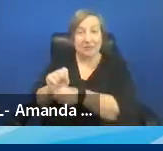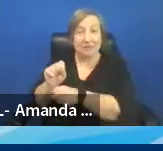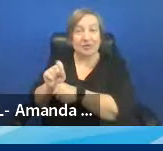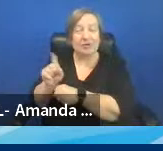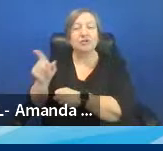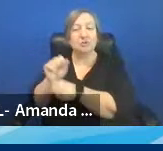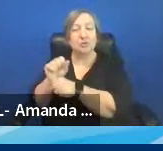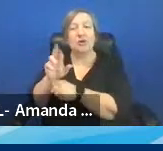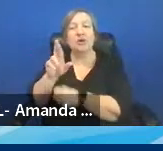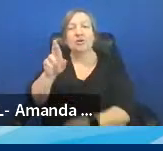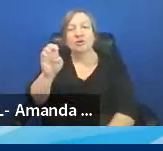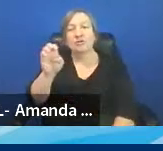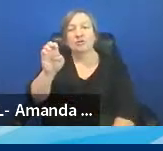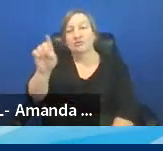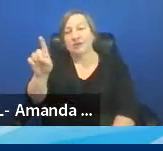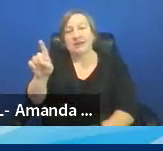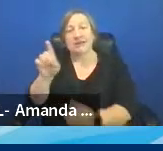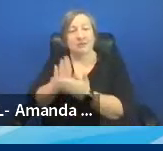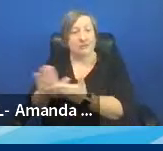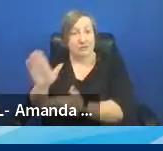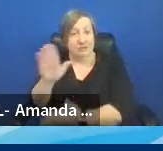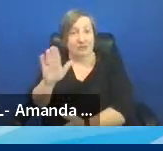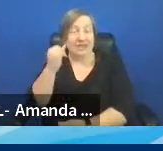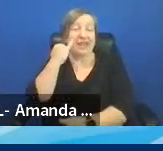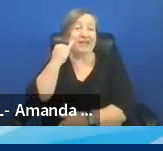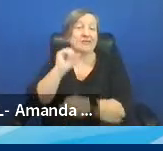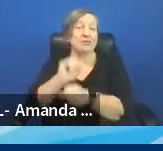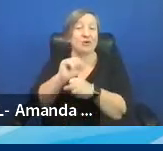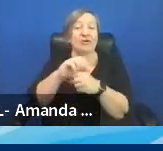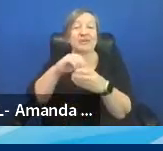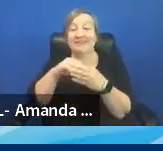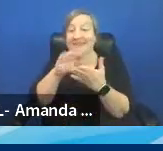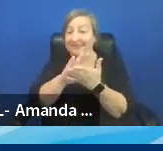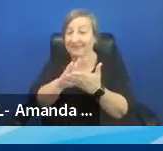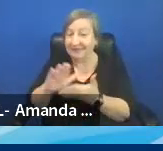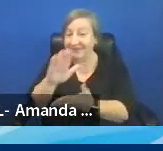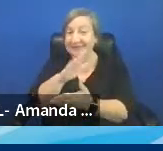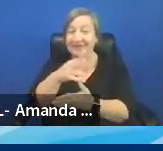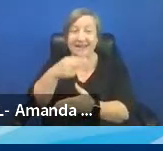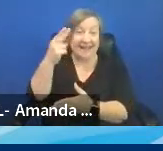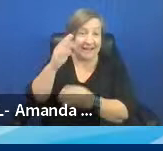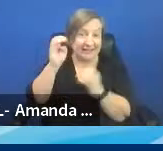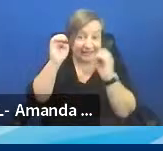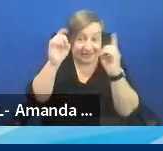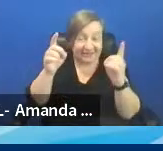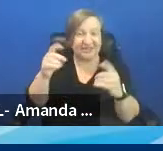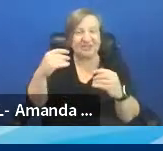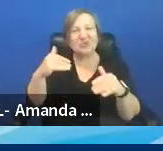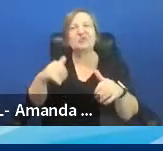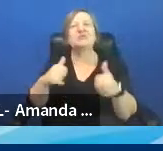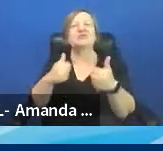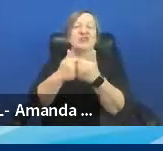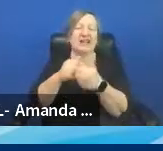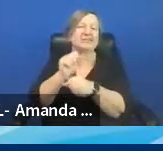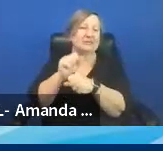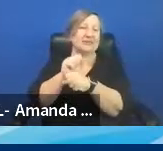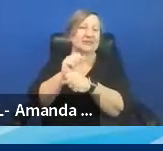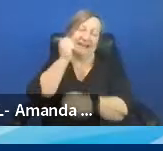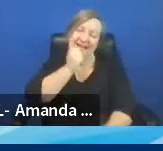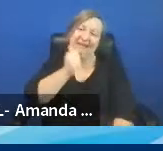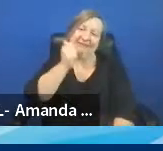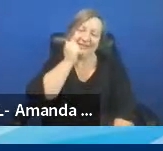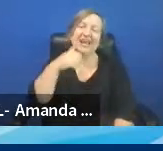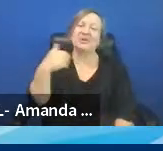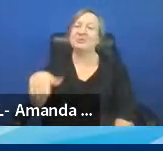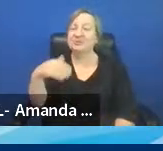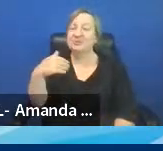Reed College. And I tell you, if you work anywhere in higher education, it's a challenging job every single day, and